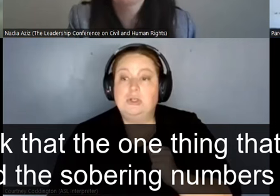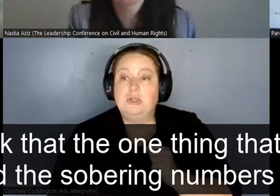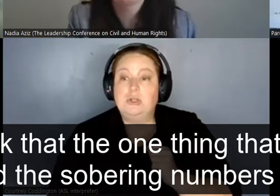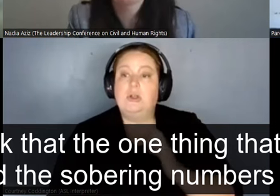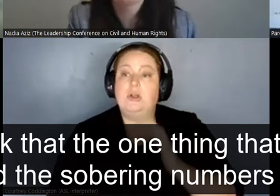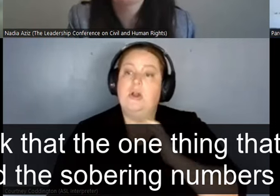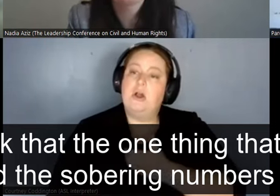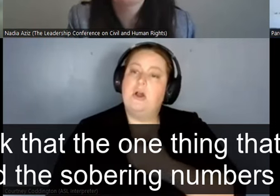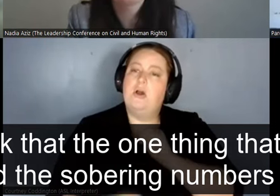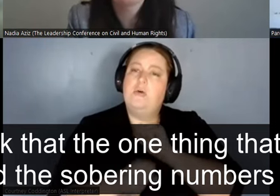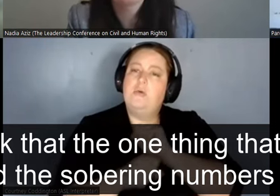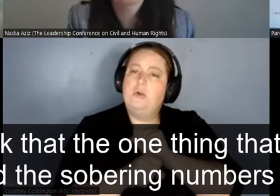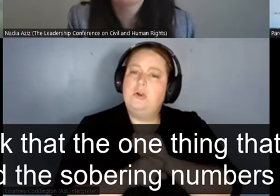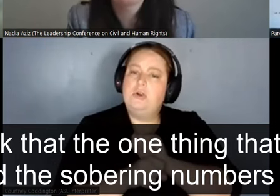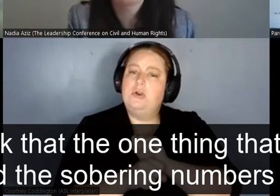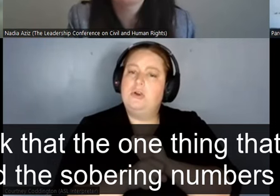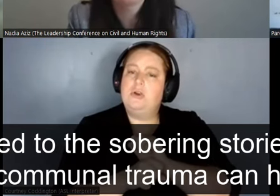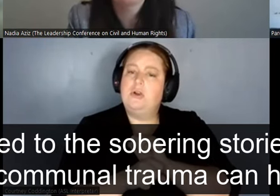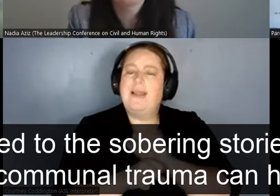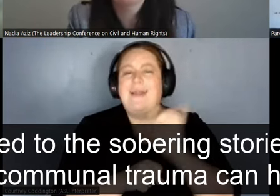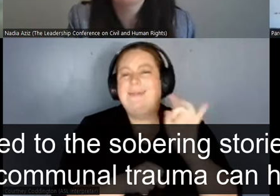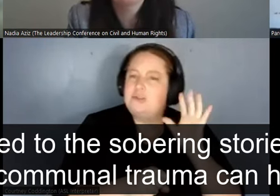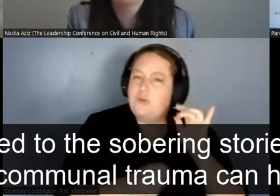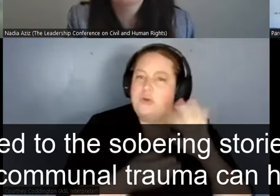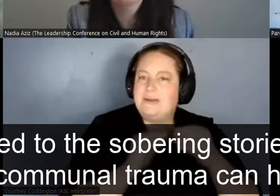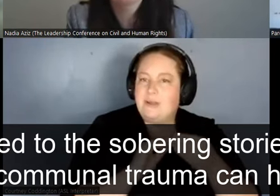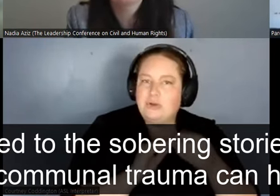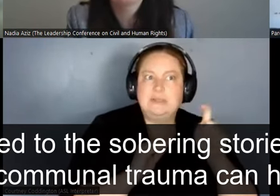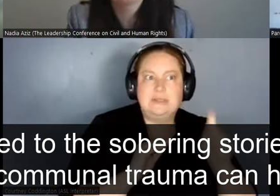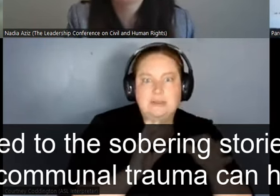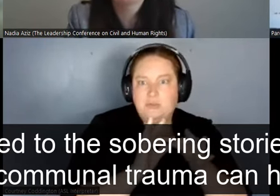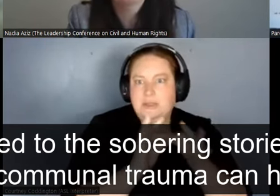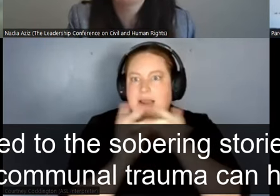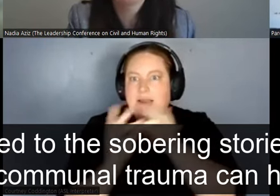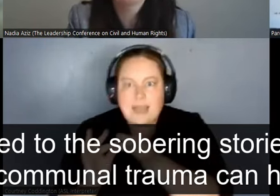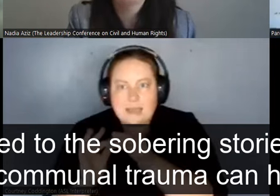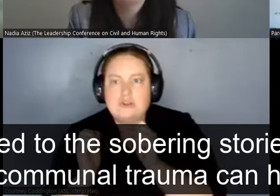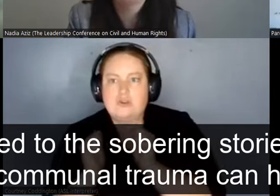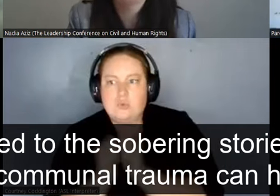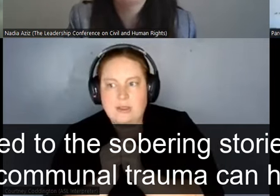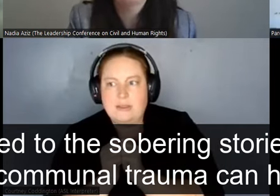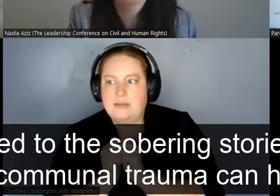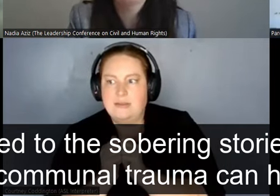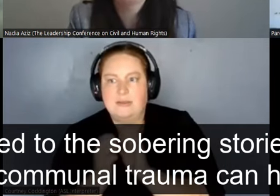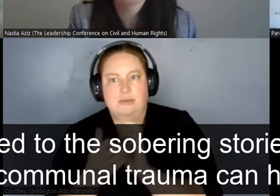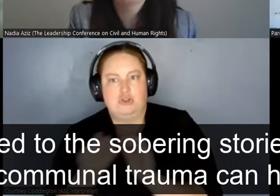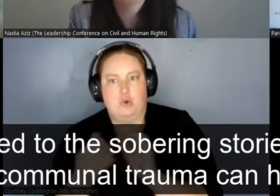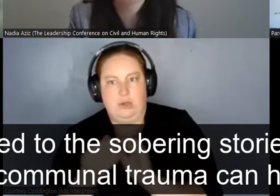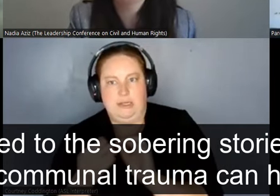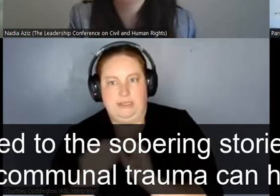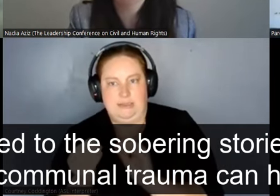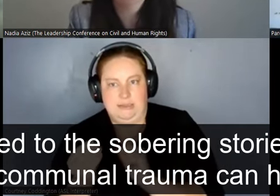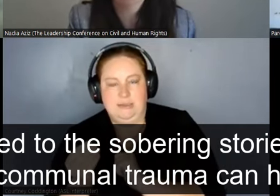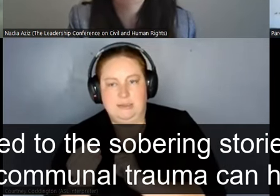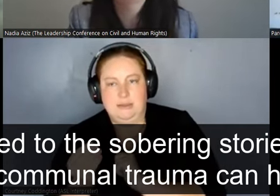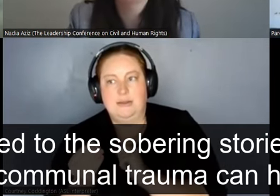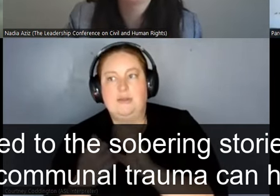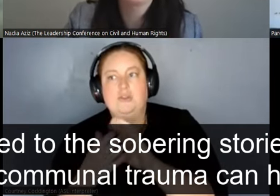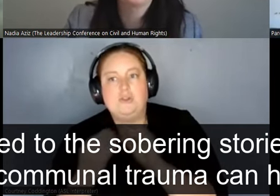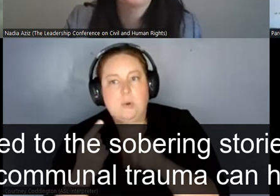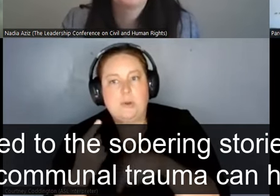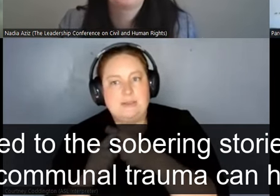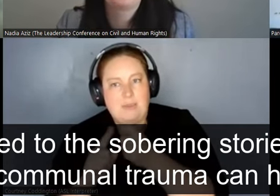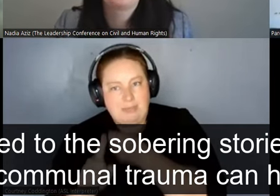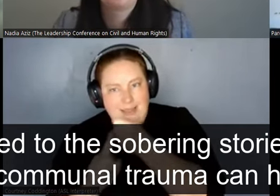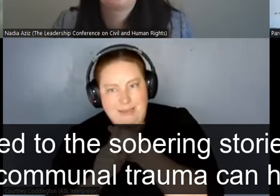really, and the sobering numbers need to be attached to just the sobering stories of the impact, of the